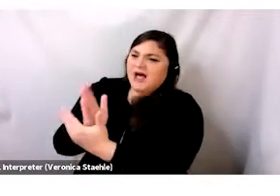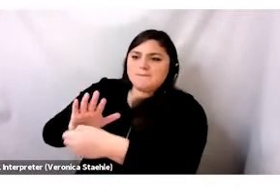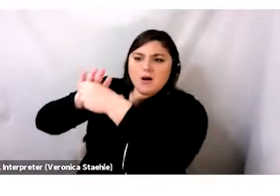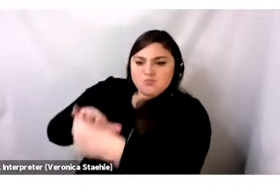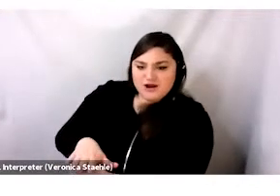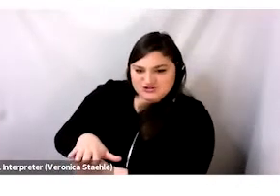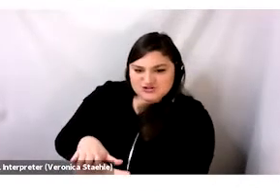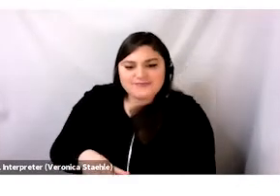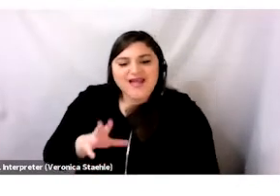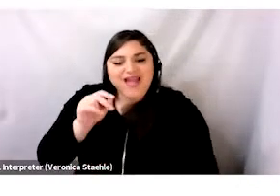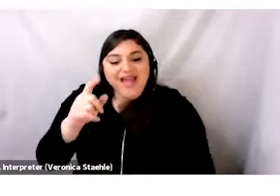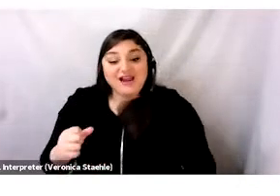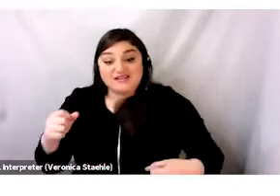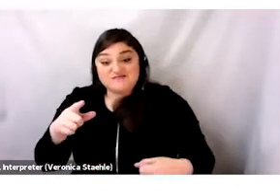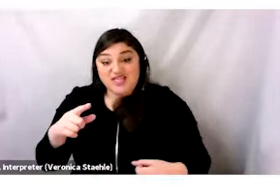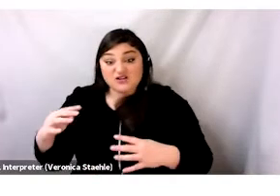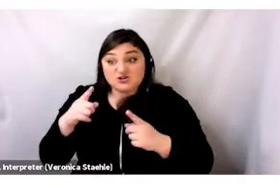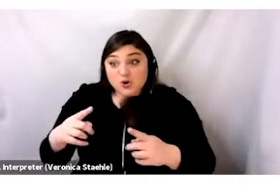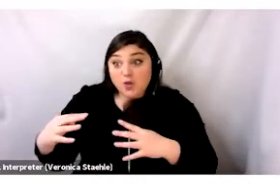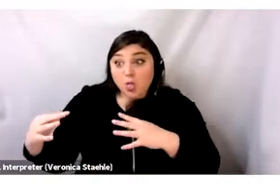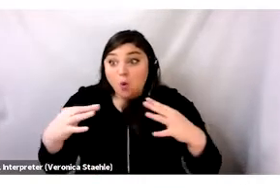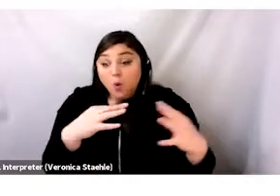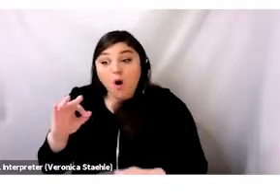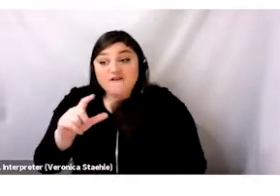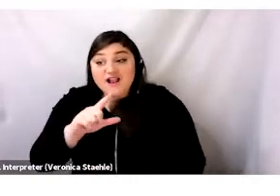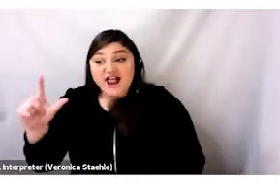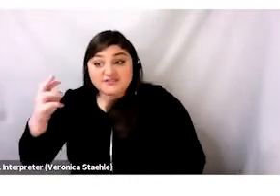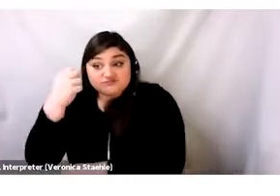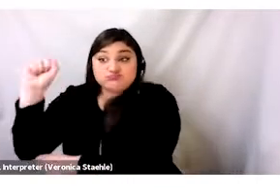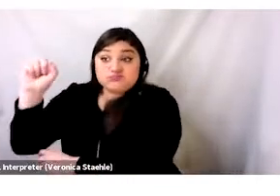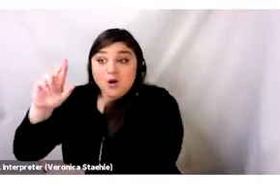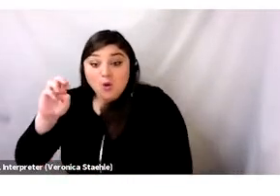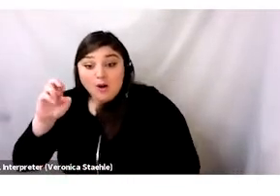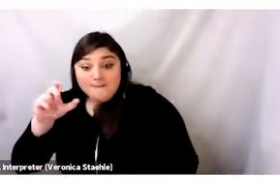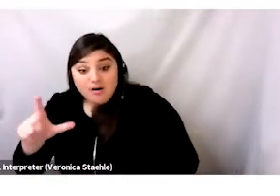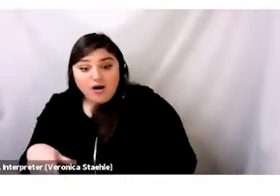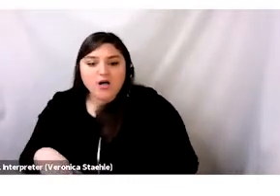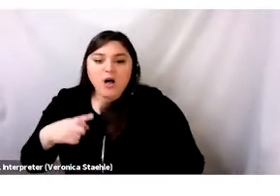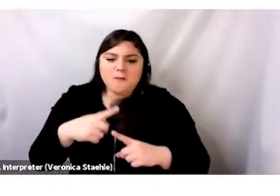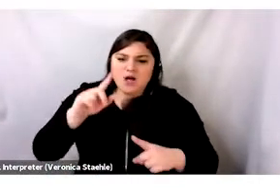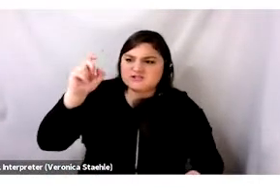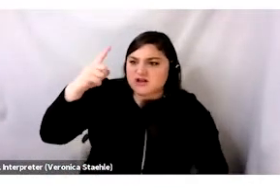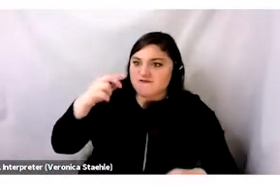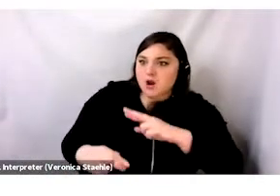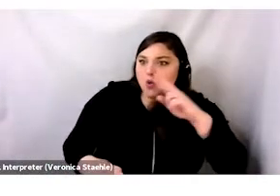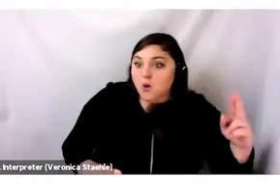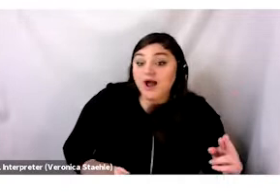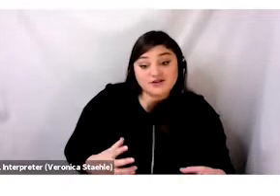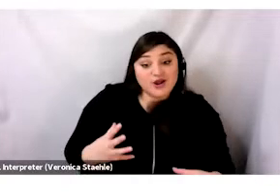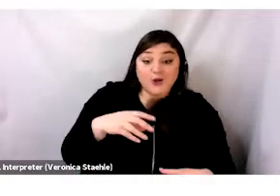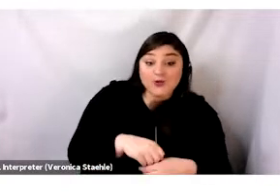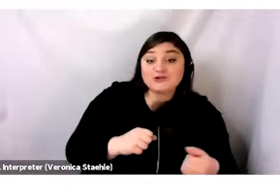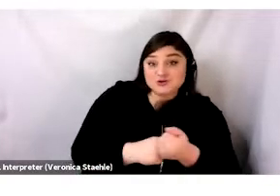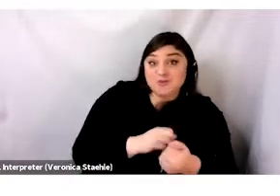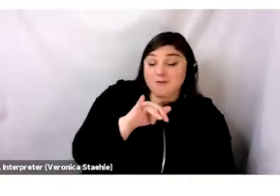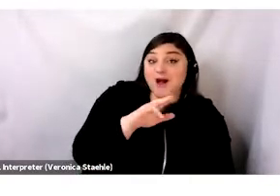between leftist rebels and government and right-wing forces supported by the United States in El Salvador.